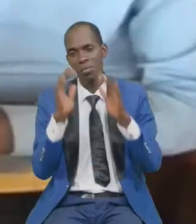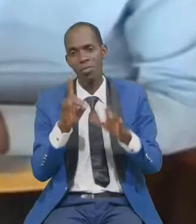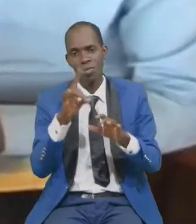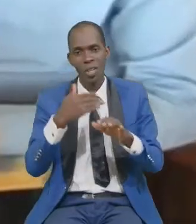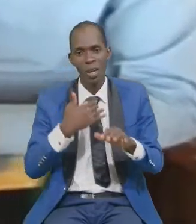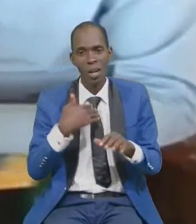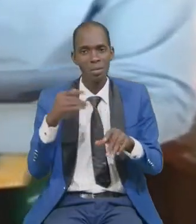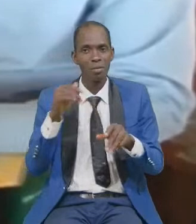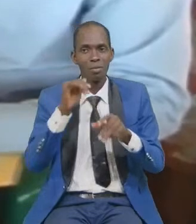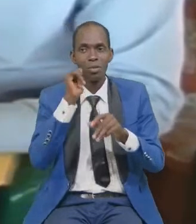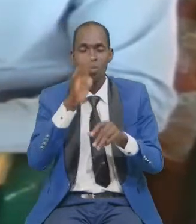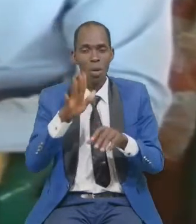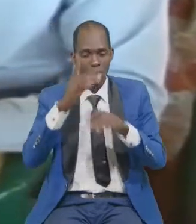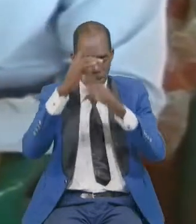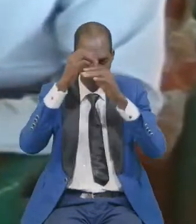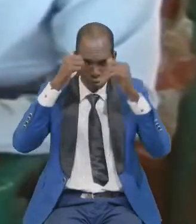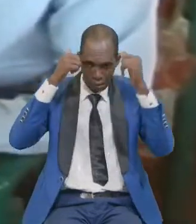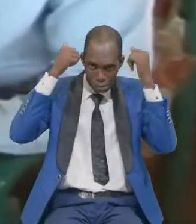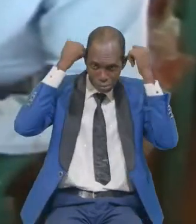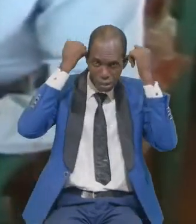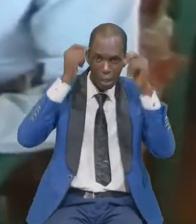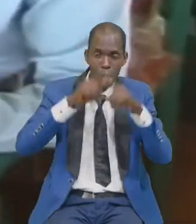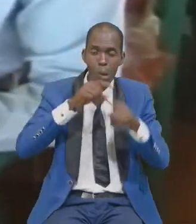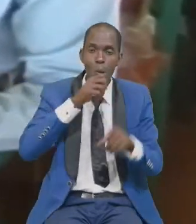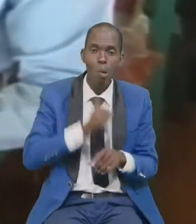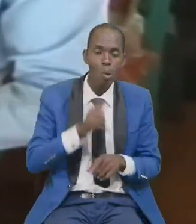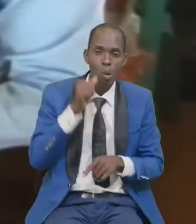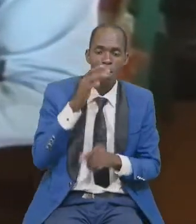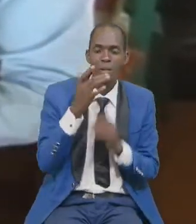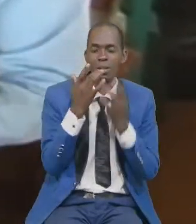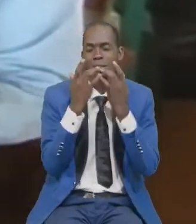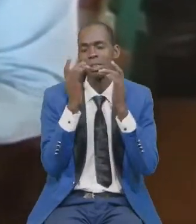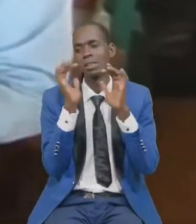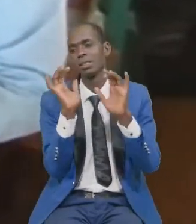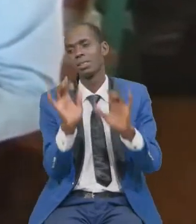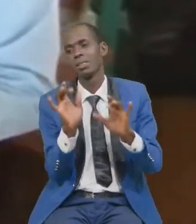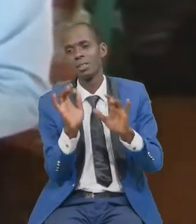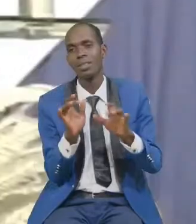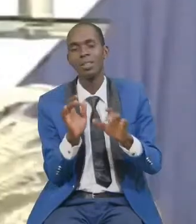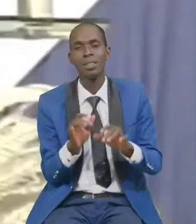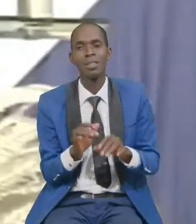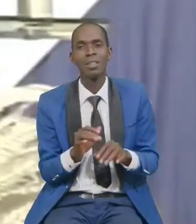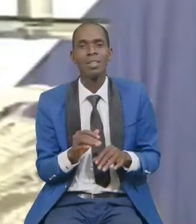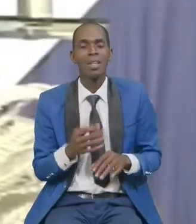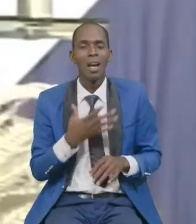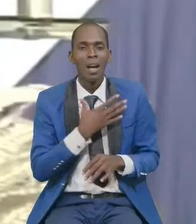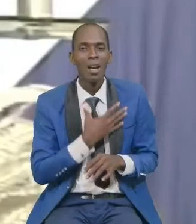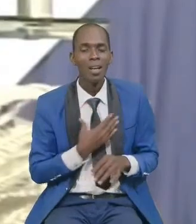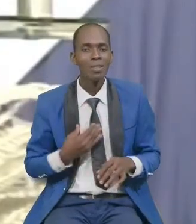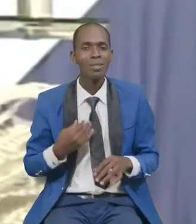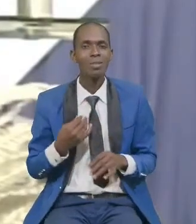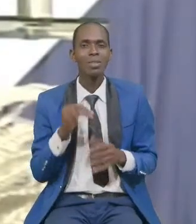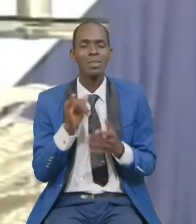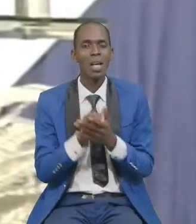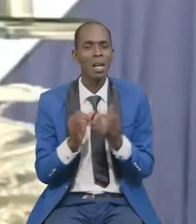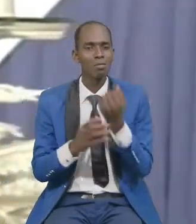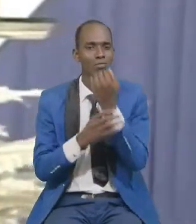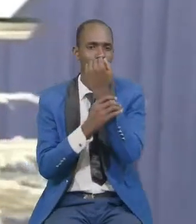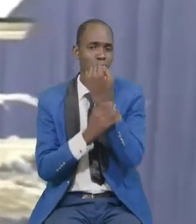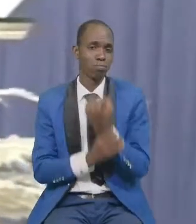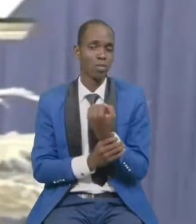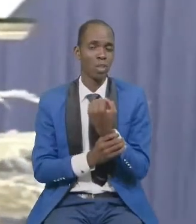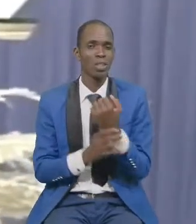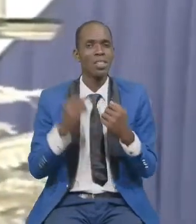of you. You are not modern, they make fun of you. Humiliation. He said, think about